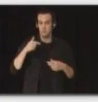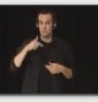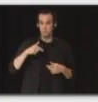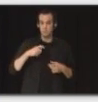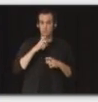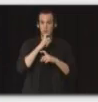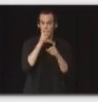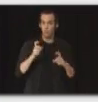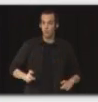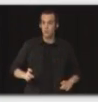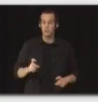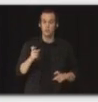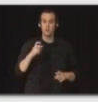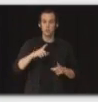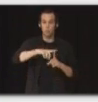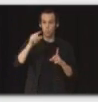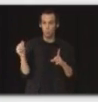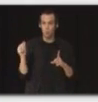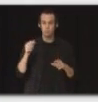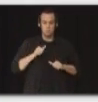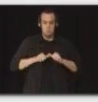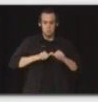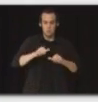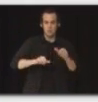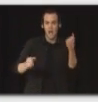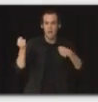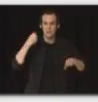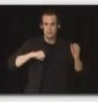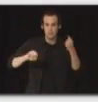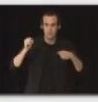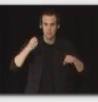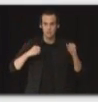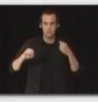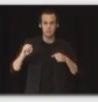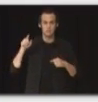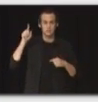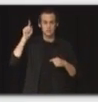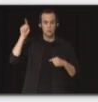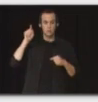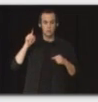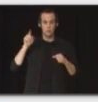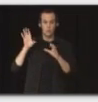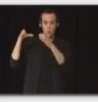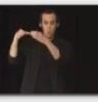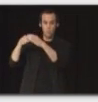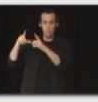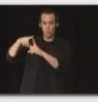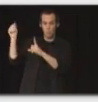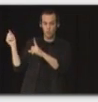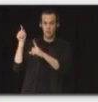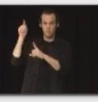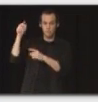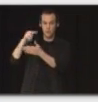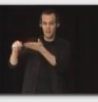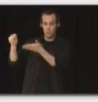before saying that the foundation, the Vodafone Foundation, develops activities on the basis of some requests and money that